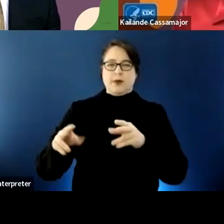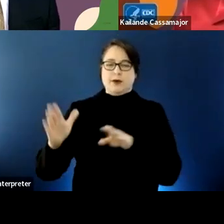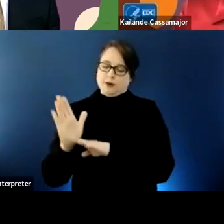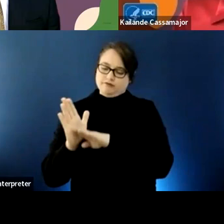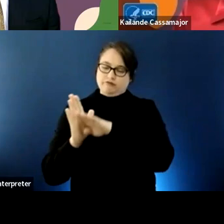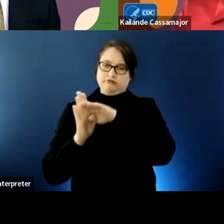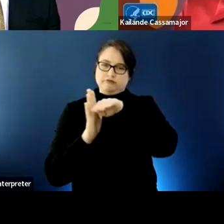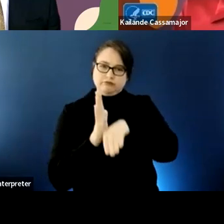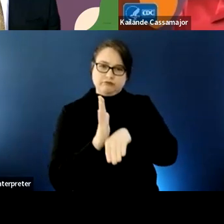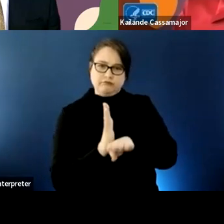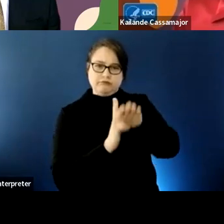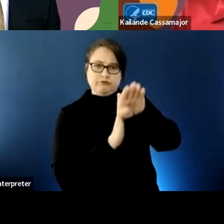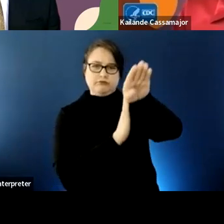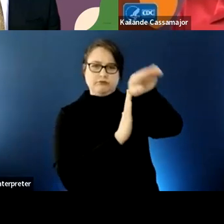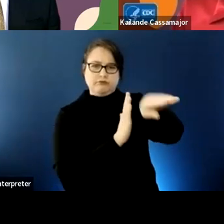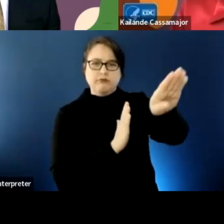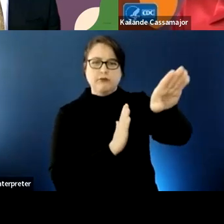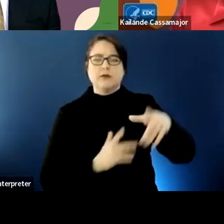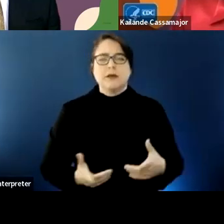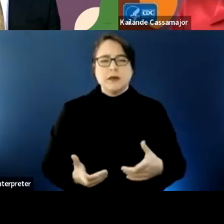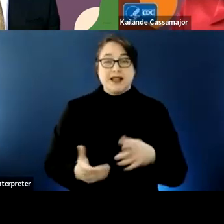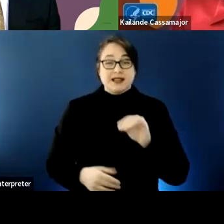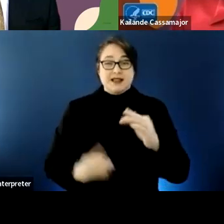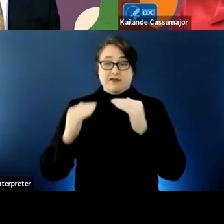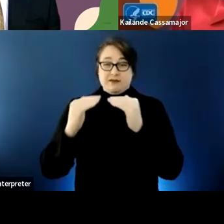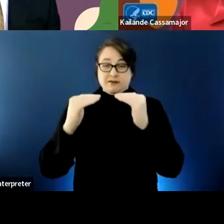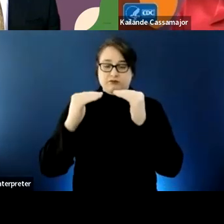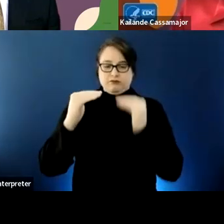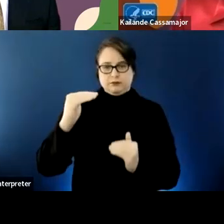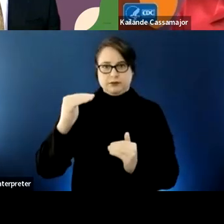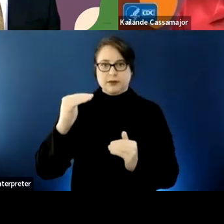of equity translates into lack of health. And this is a